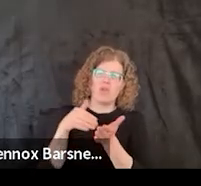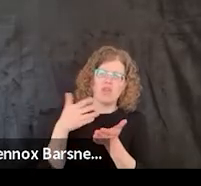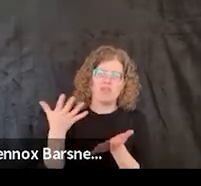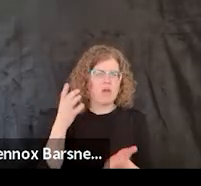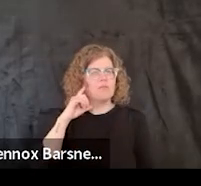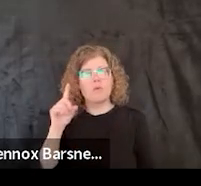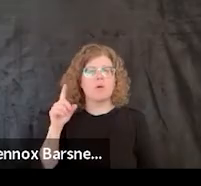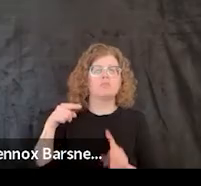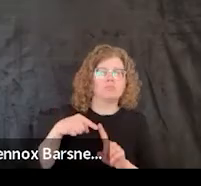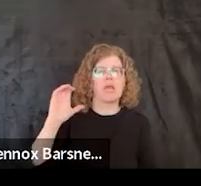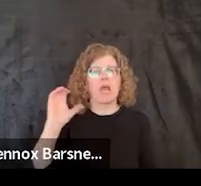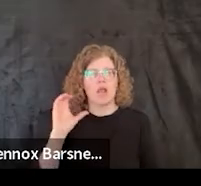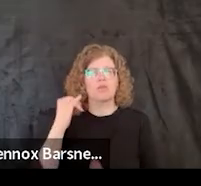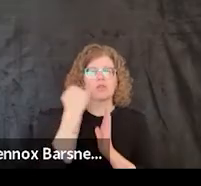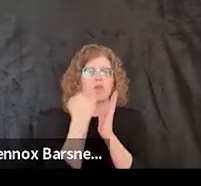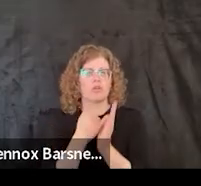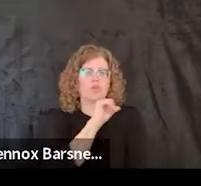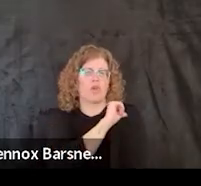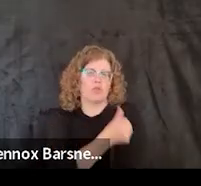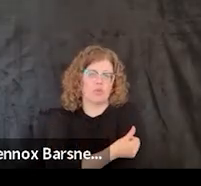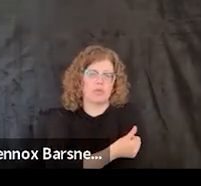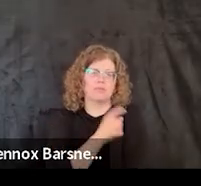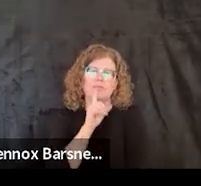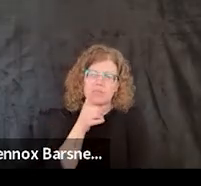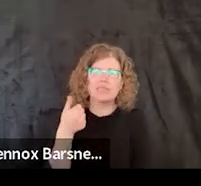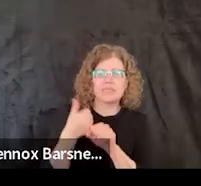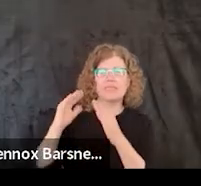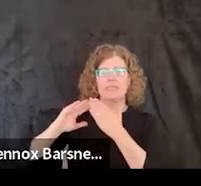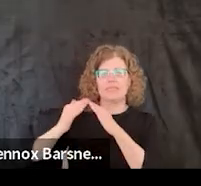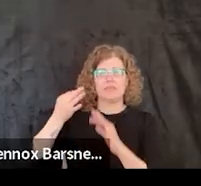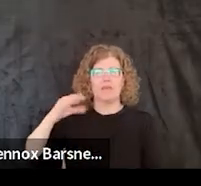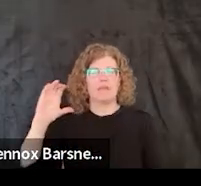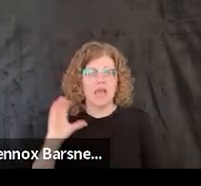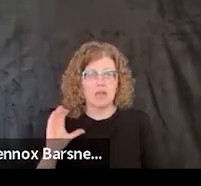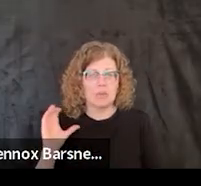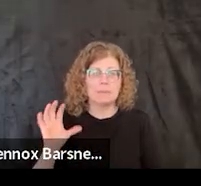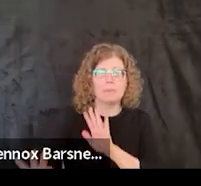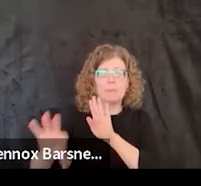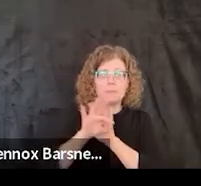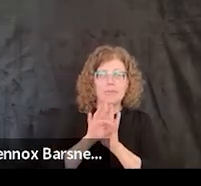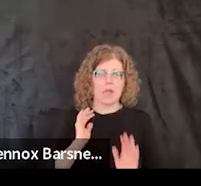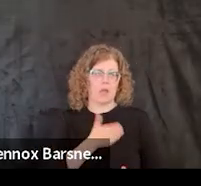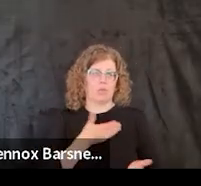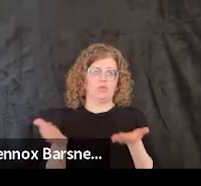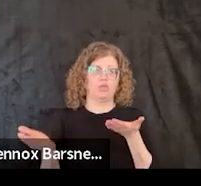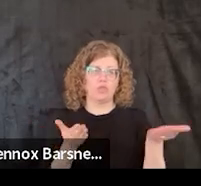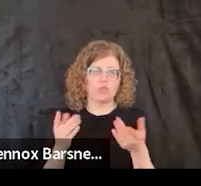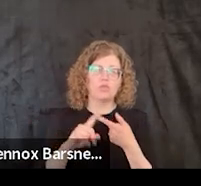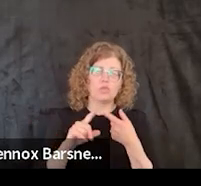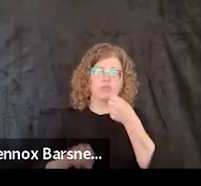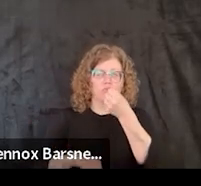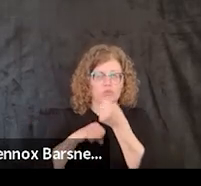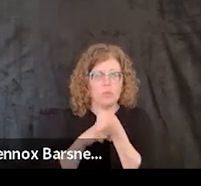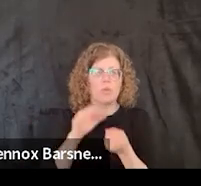we are the City of Calgary's designated arts development and municipal granting organization. We are mandated by the City